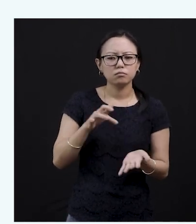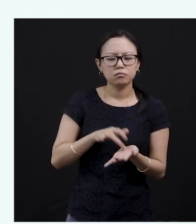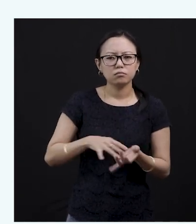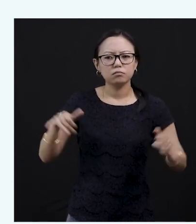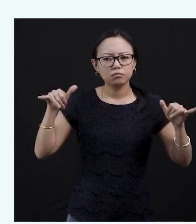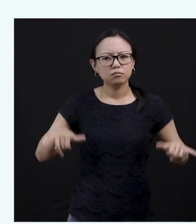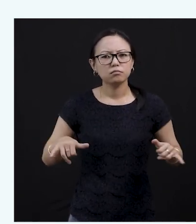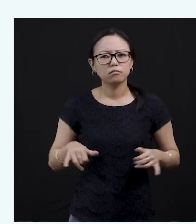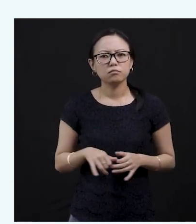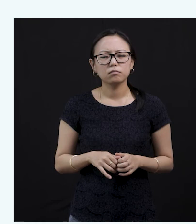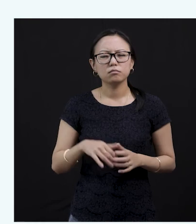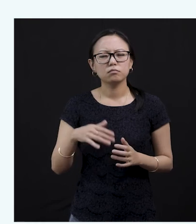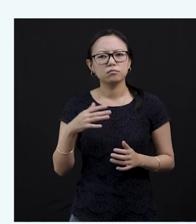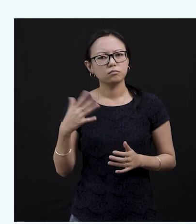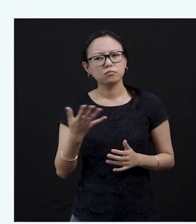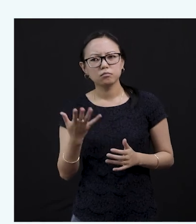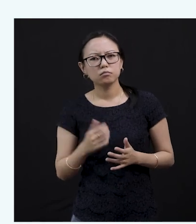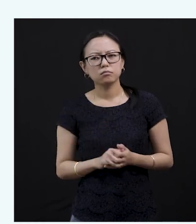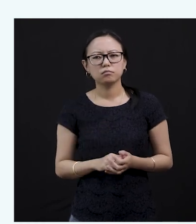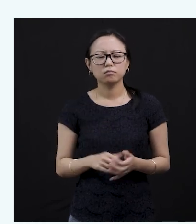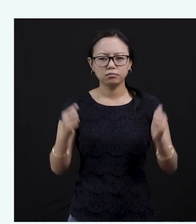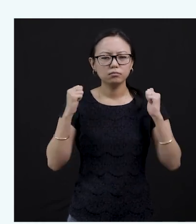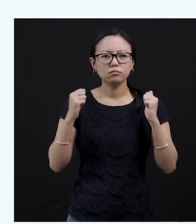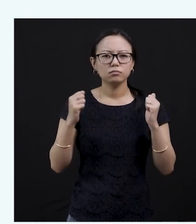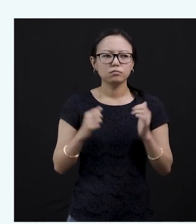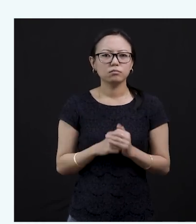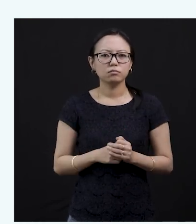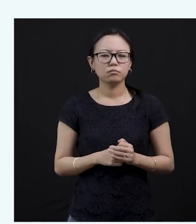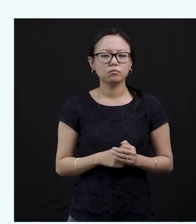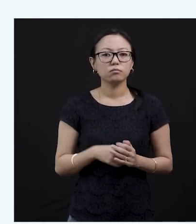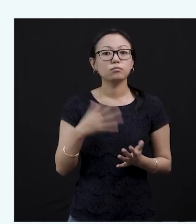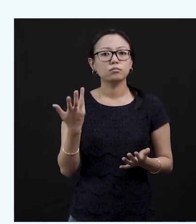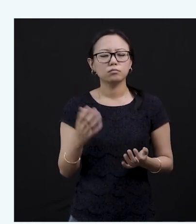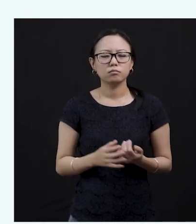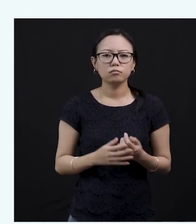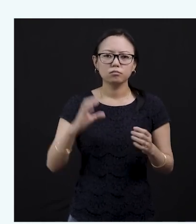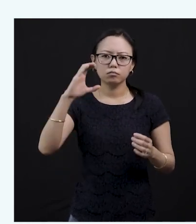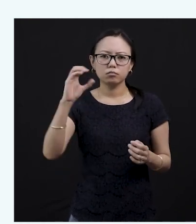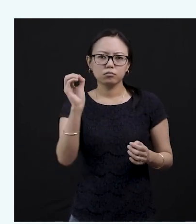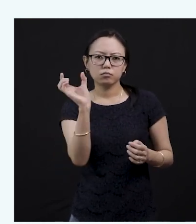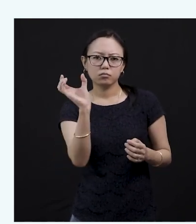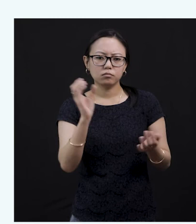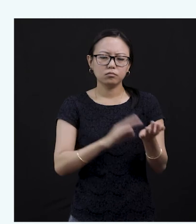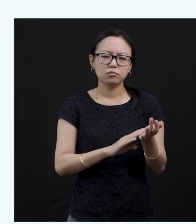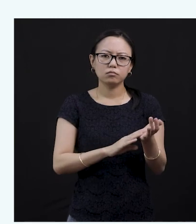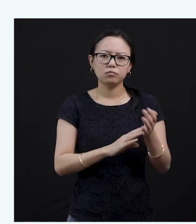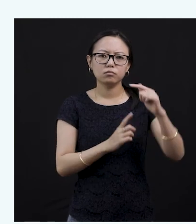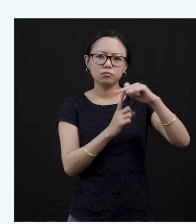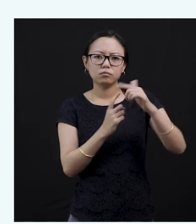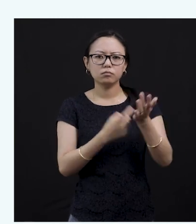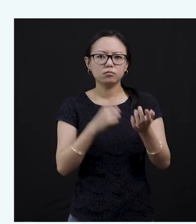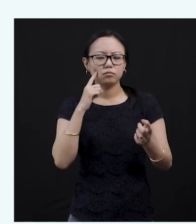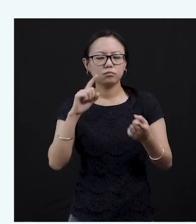location of their country, right? Because we have more than 195 countries in the entire world. So if